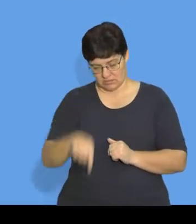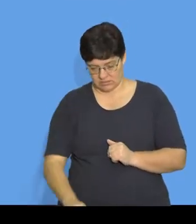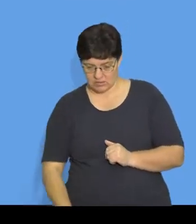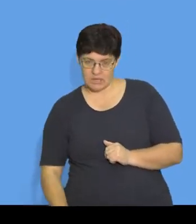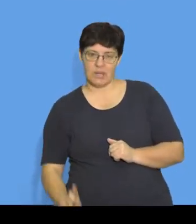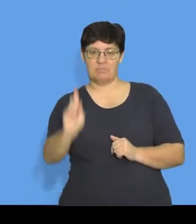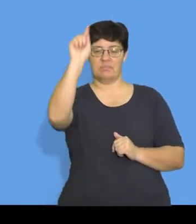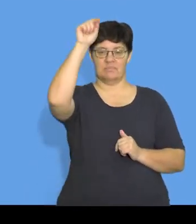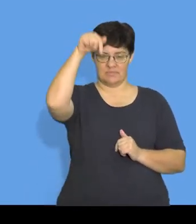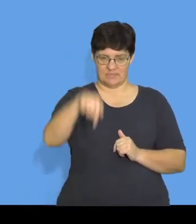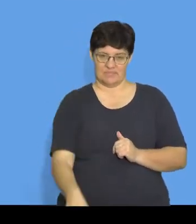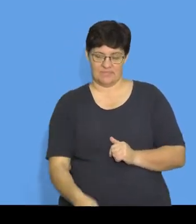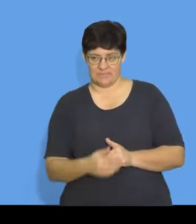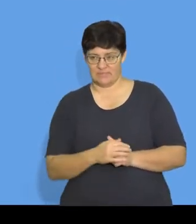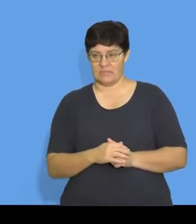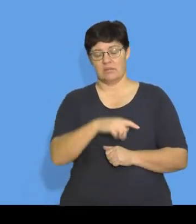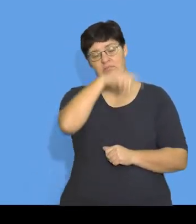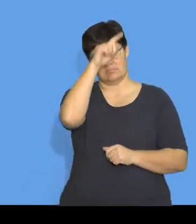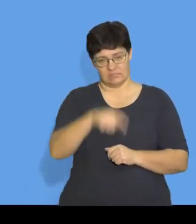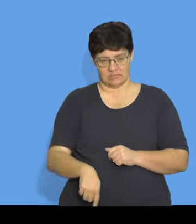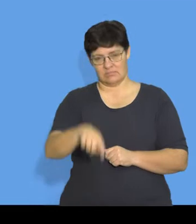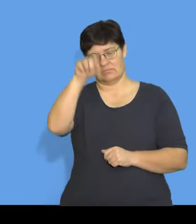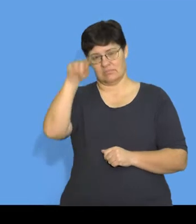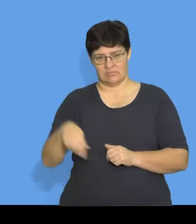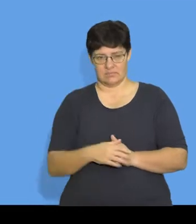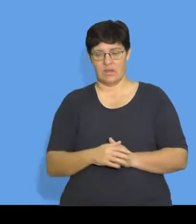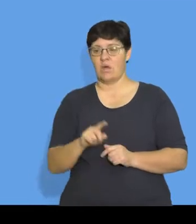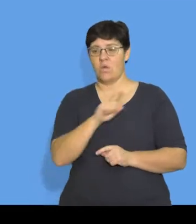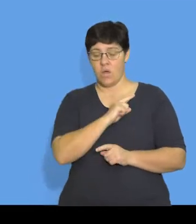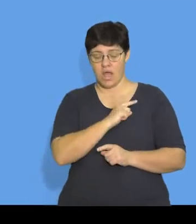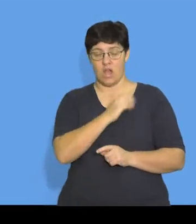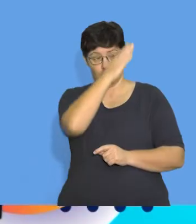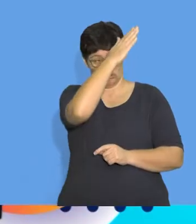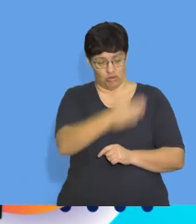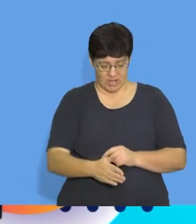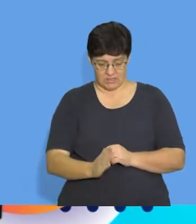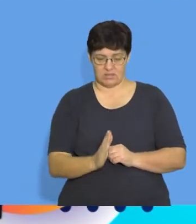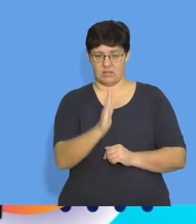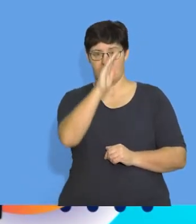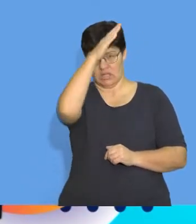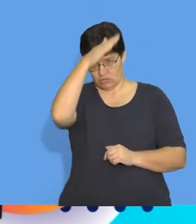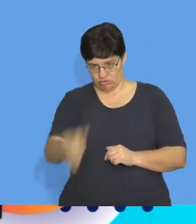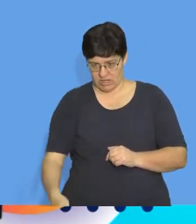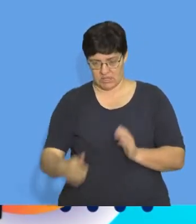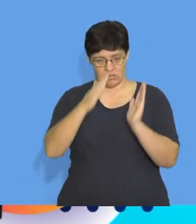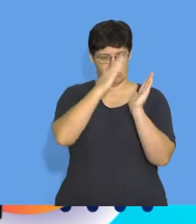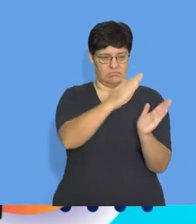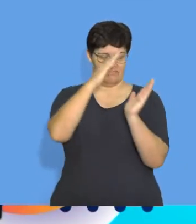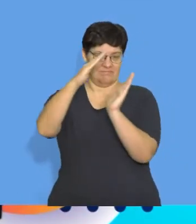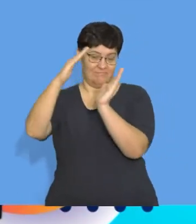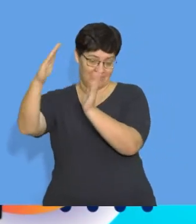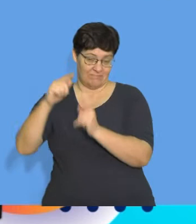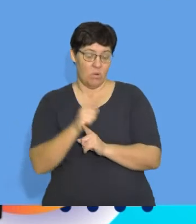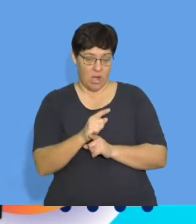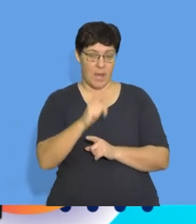comes down. And the thing with this is that they are straight lines. They are all parallel because